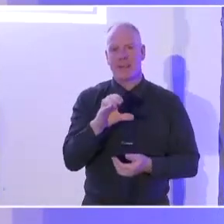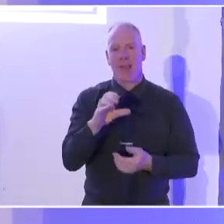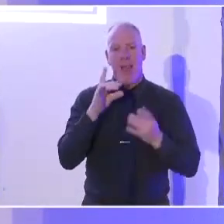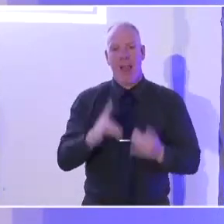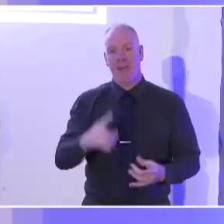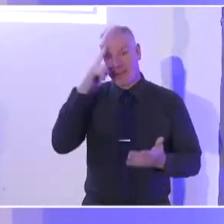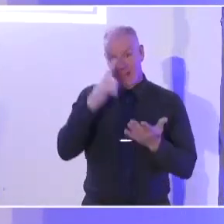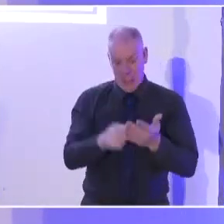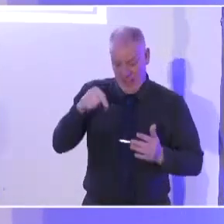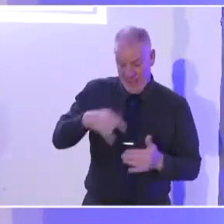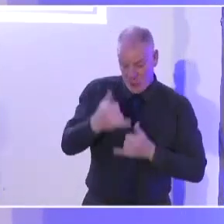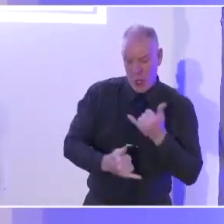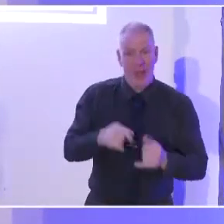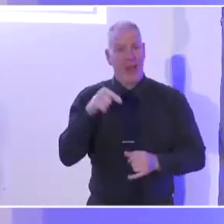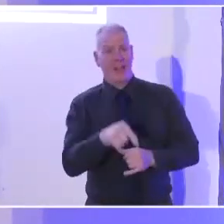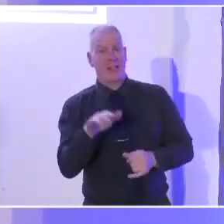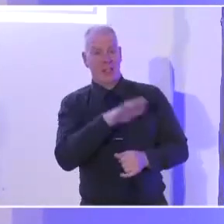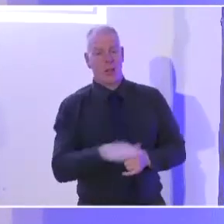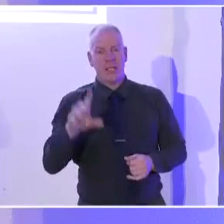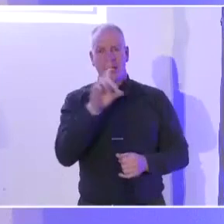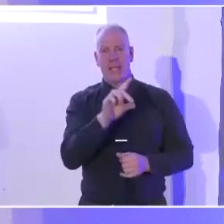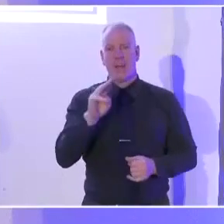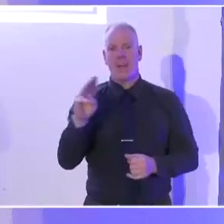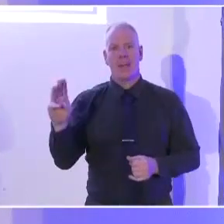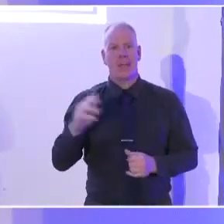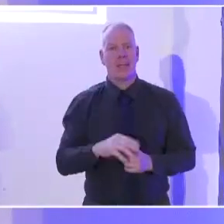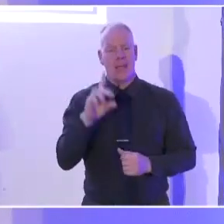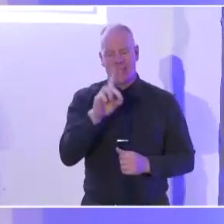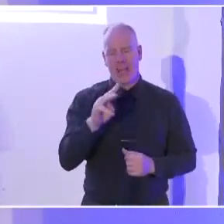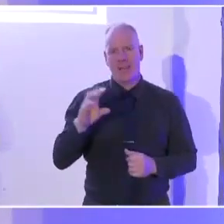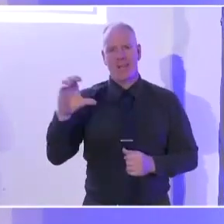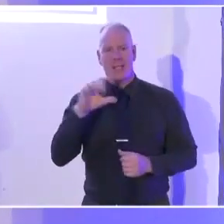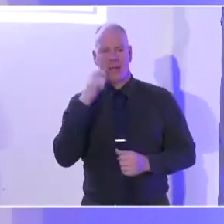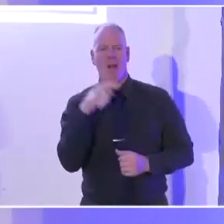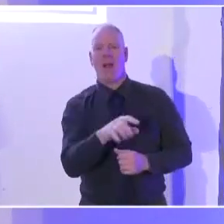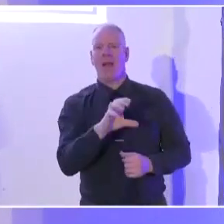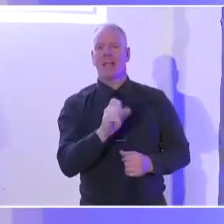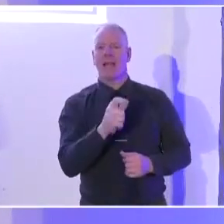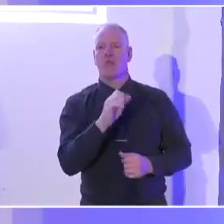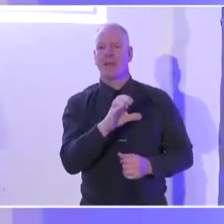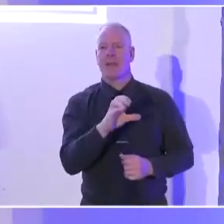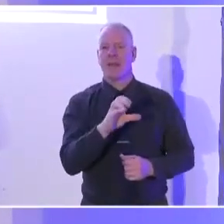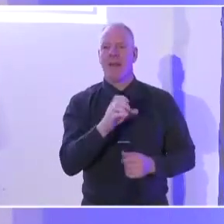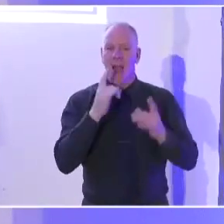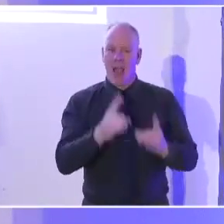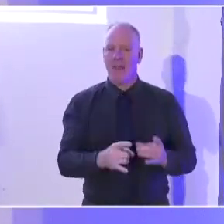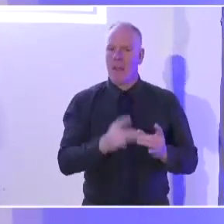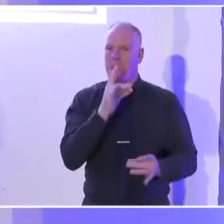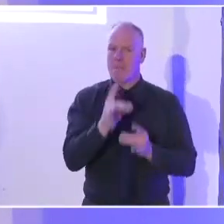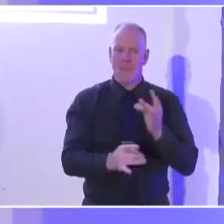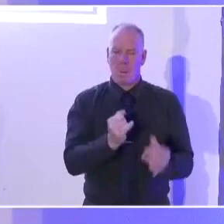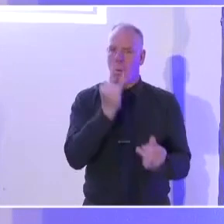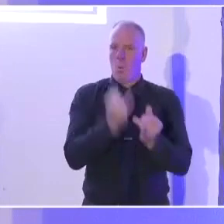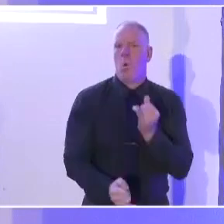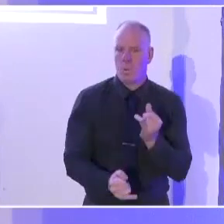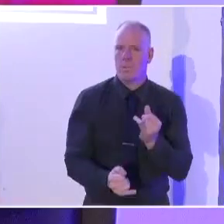year. In this case, the DPC actually found that Centric Health had aggravated the damage to data,